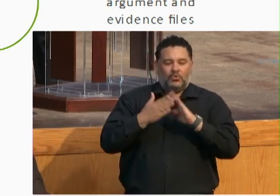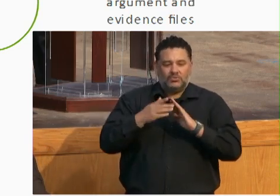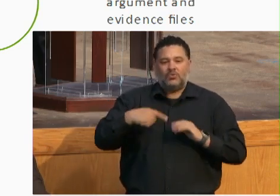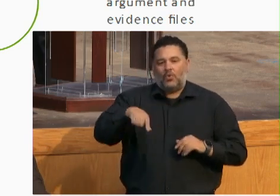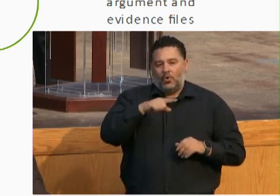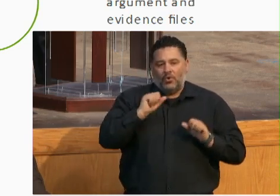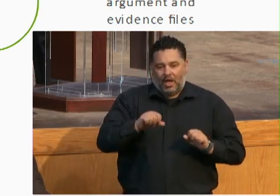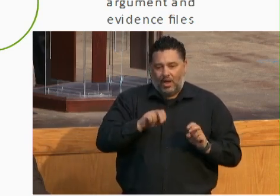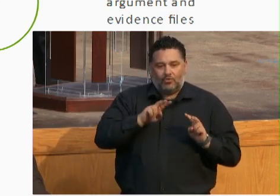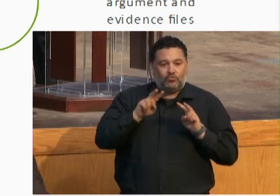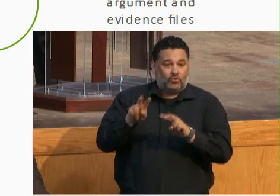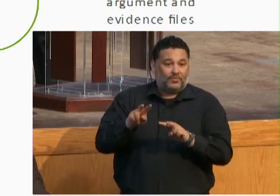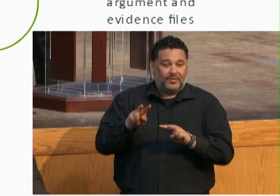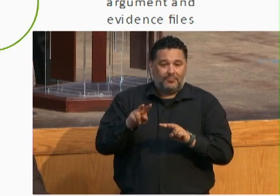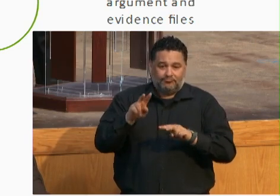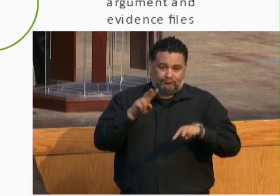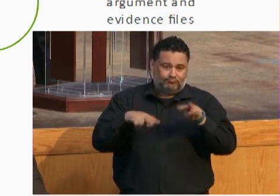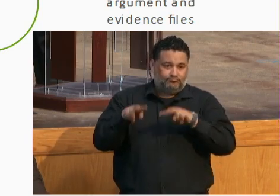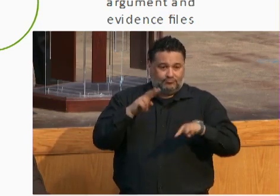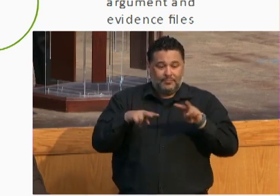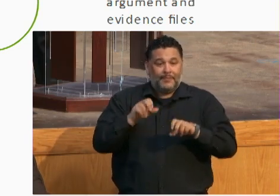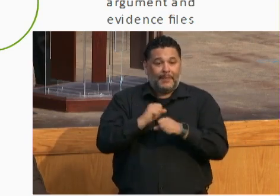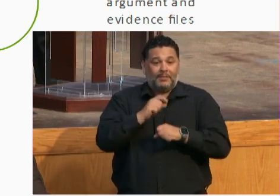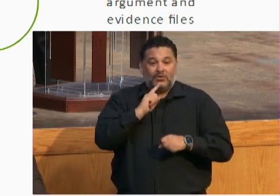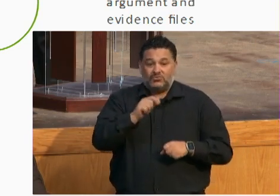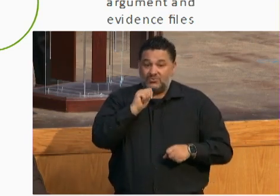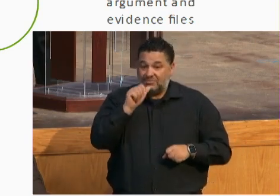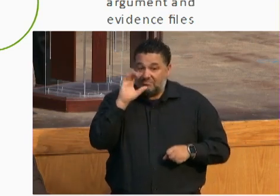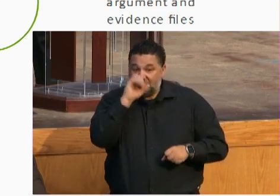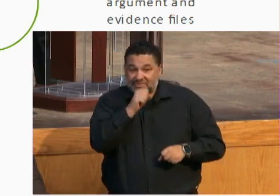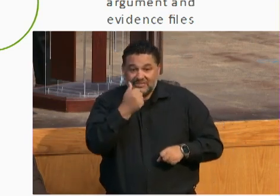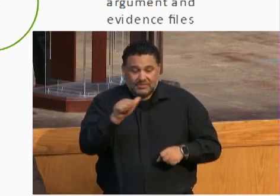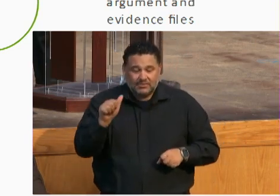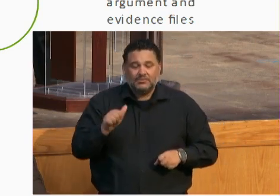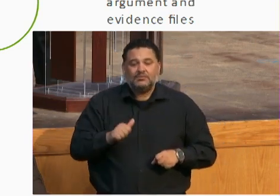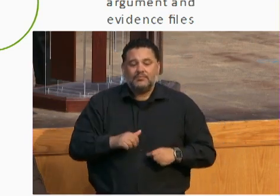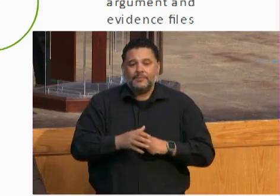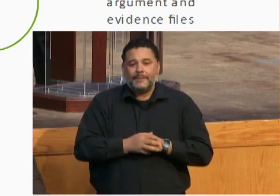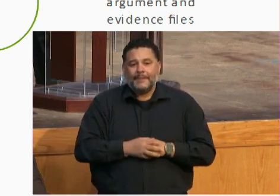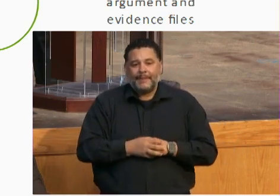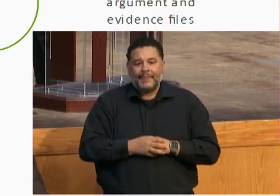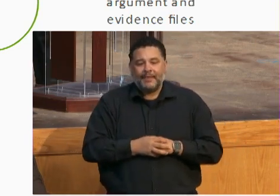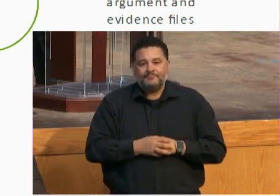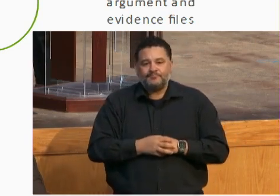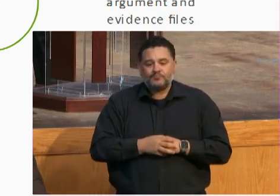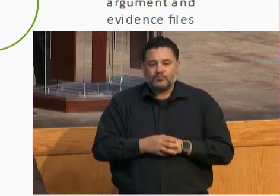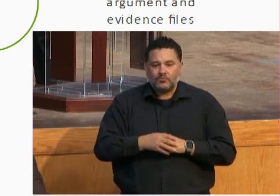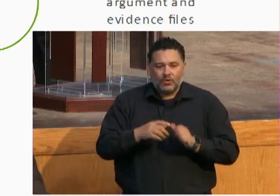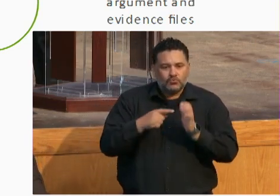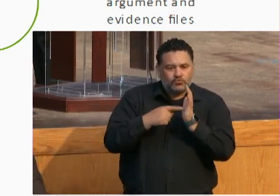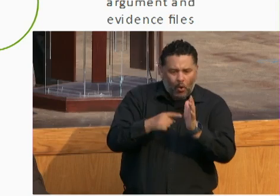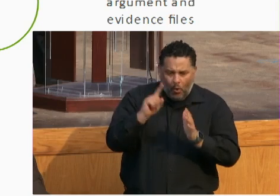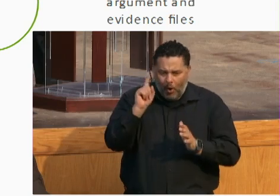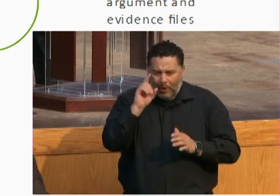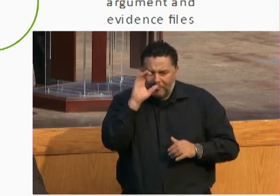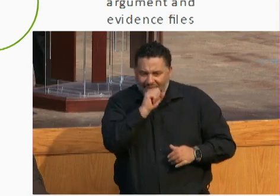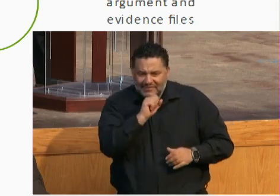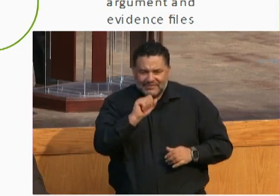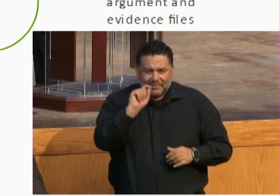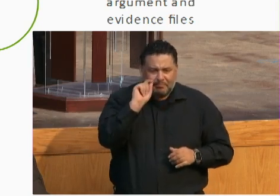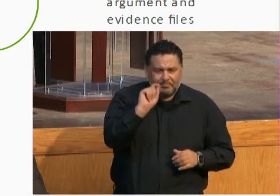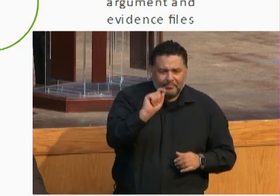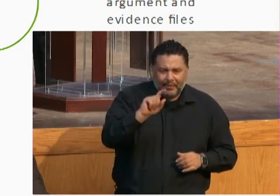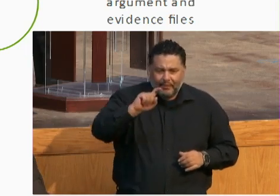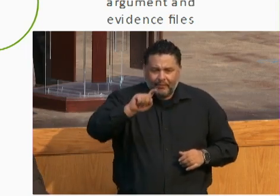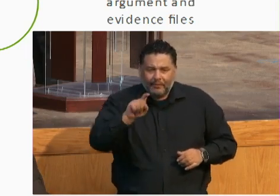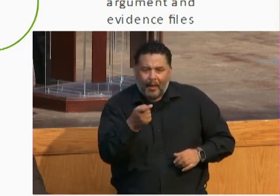them and make sure we haven't missed anything. Show us, point out the commas that we missed and what